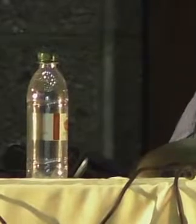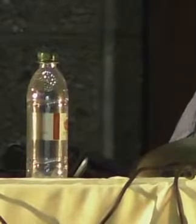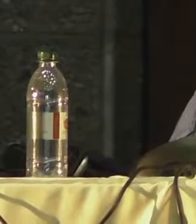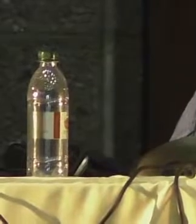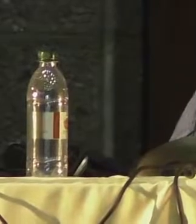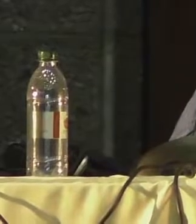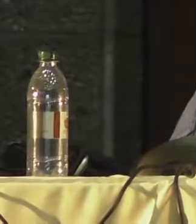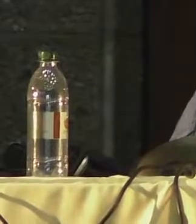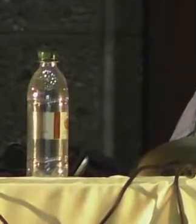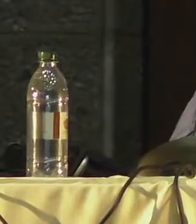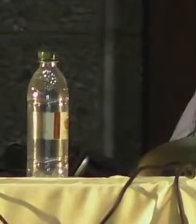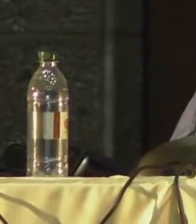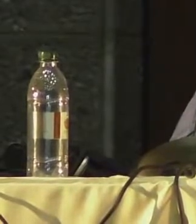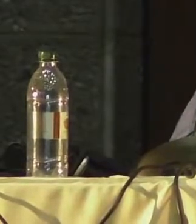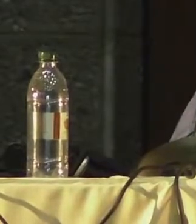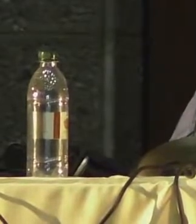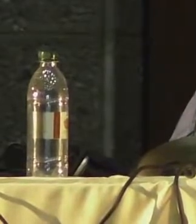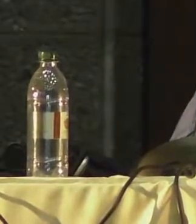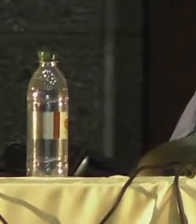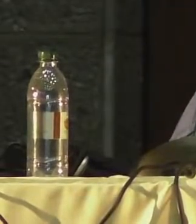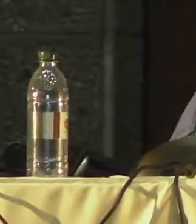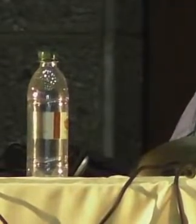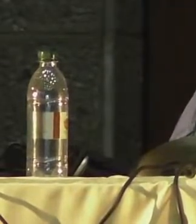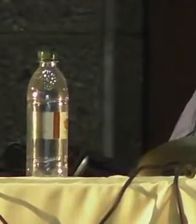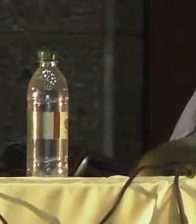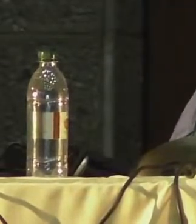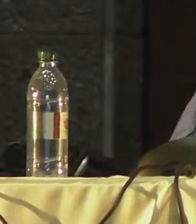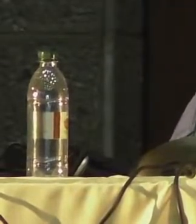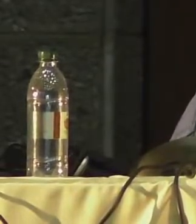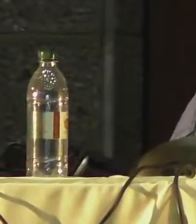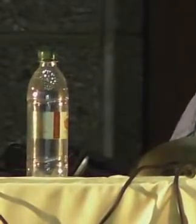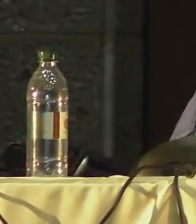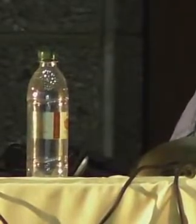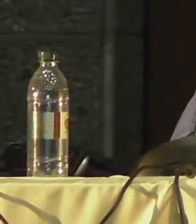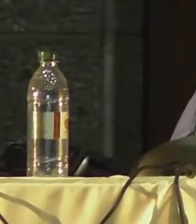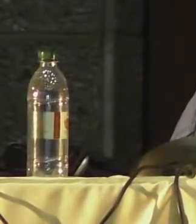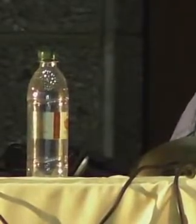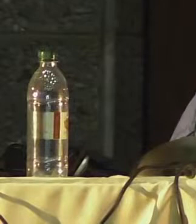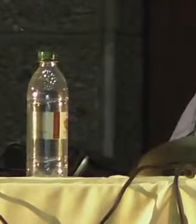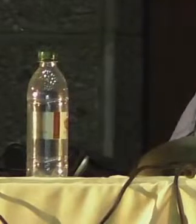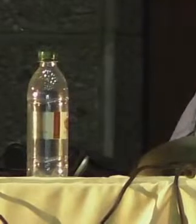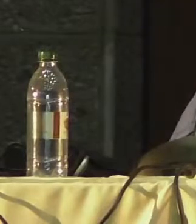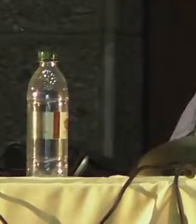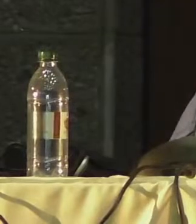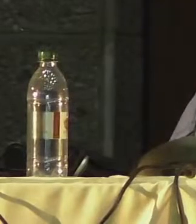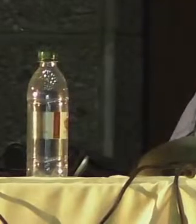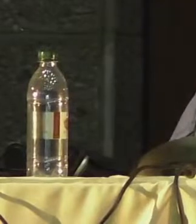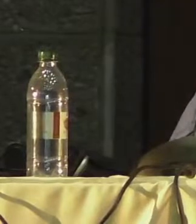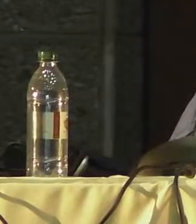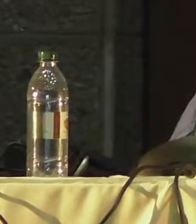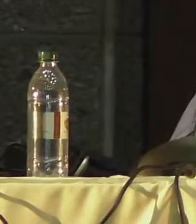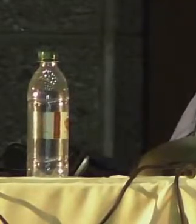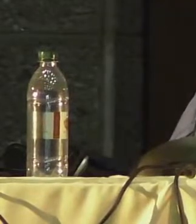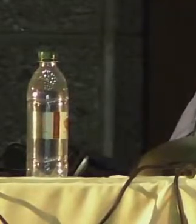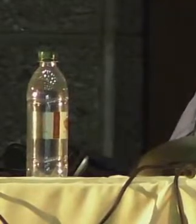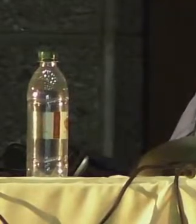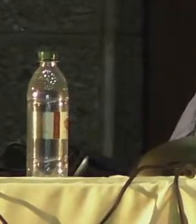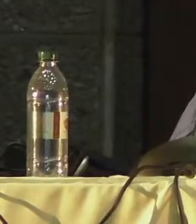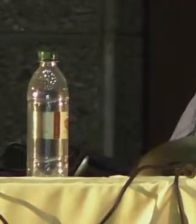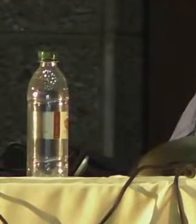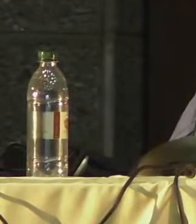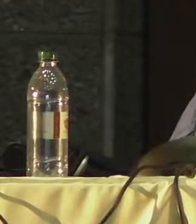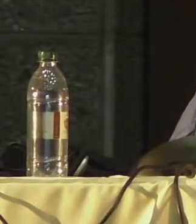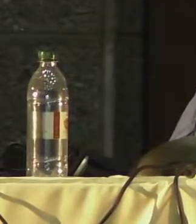planned targets of infrastructure projects were revised down, and this is an indication